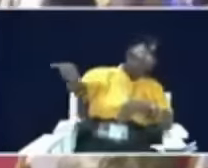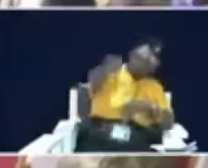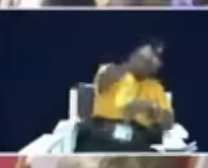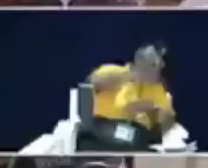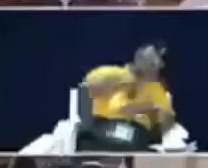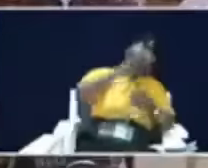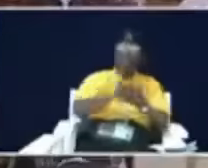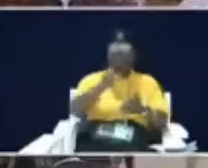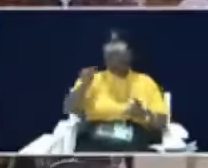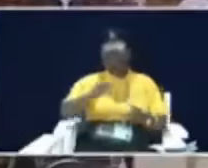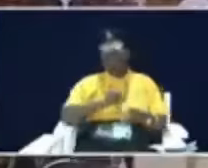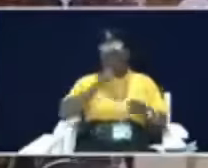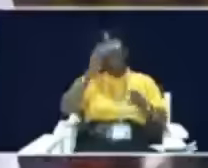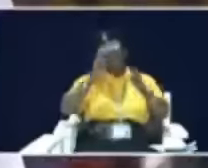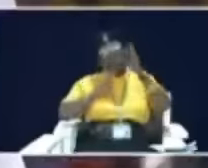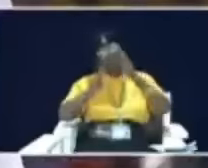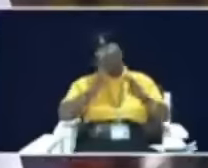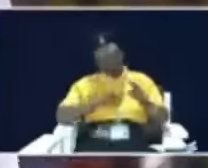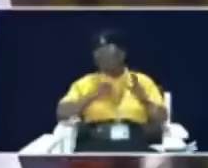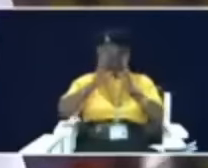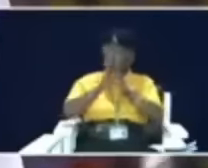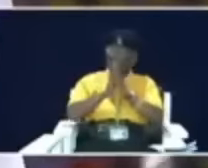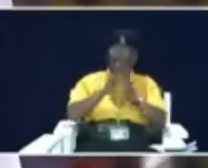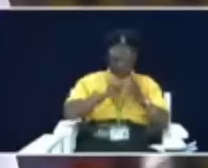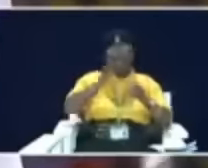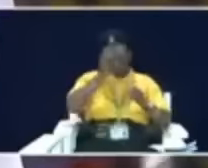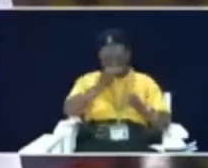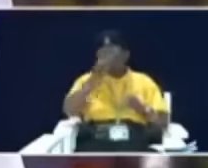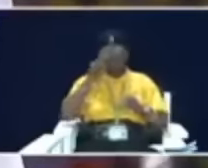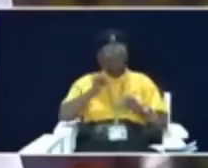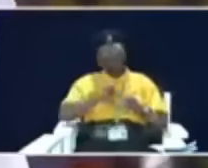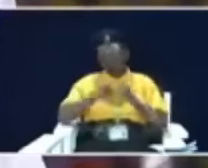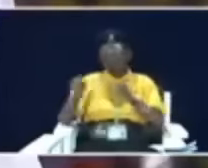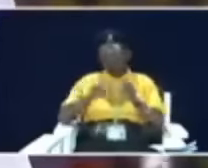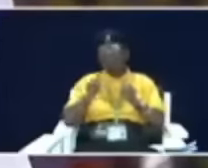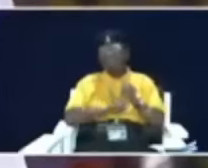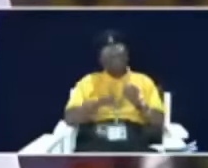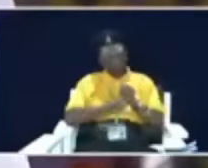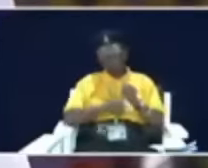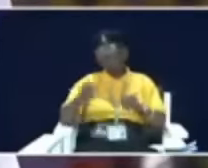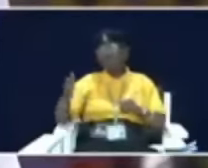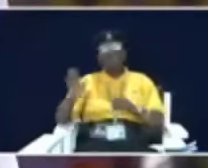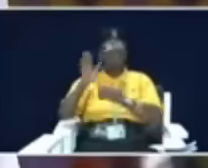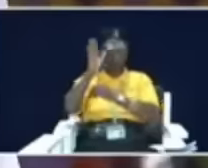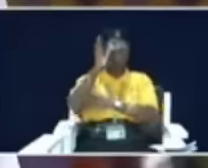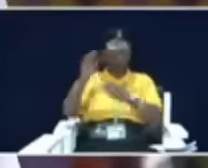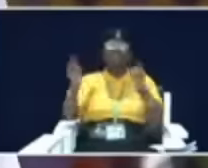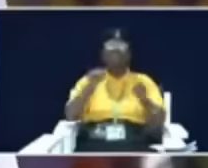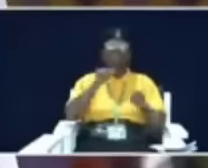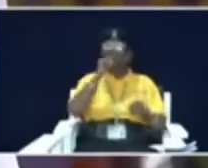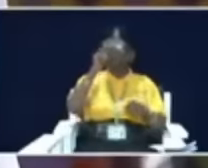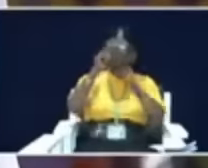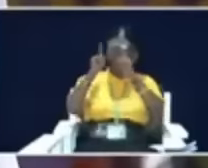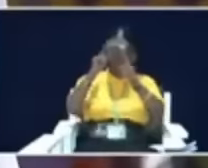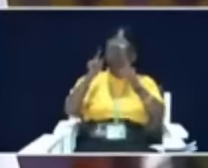I wept, I prayed, I fasted, I did it. And God didn't talk. Heaven